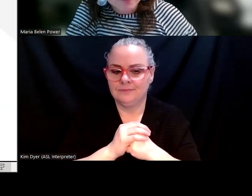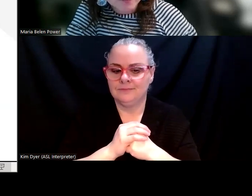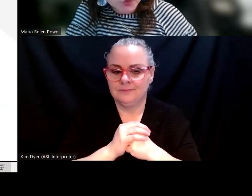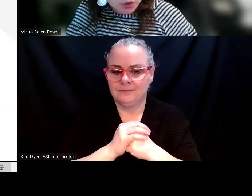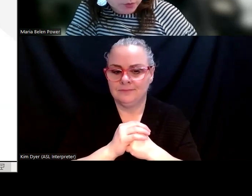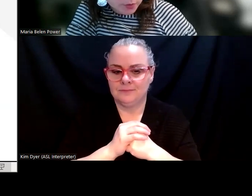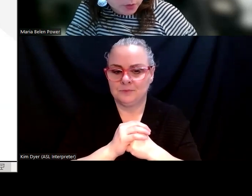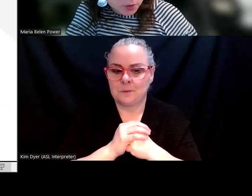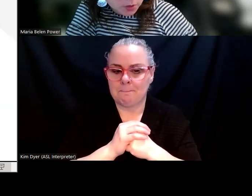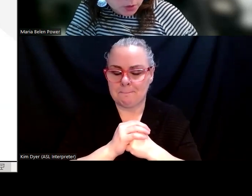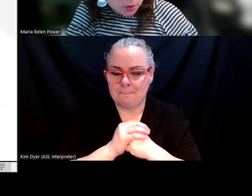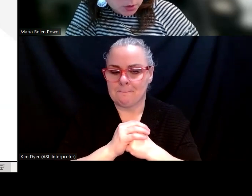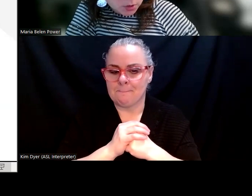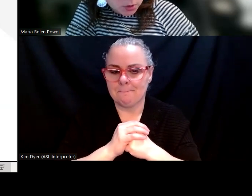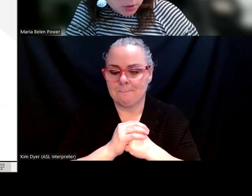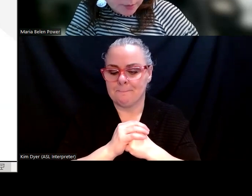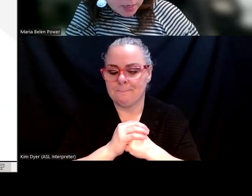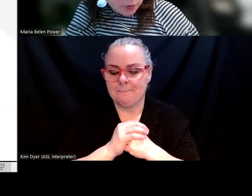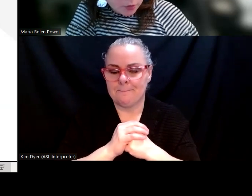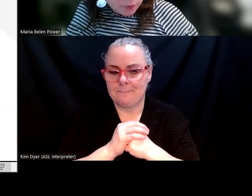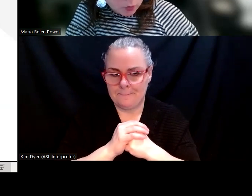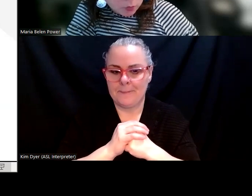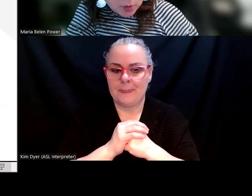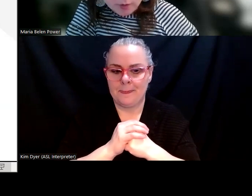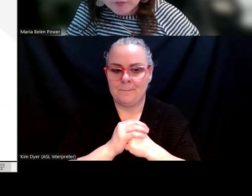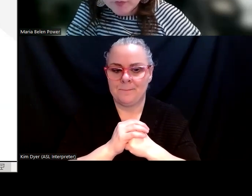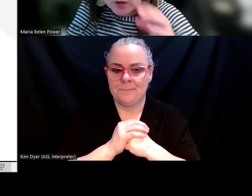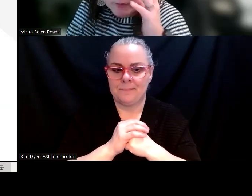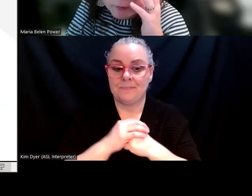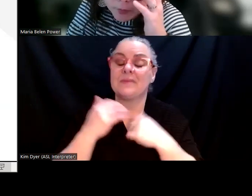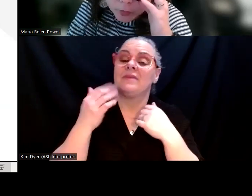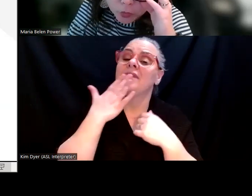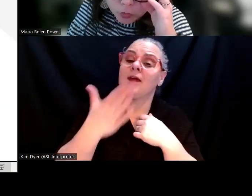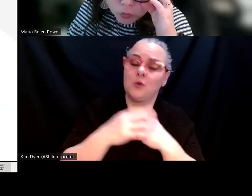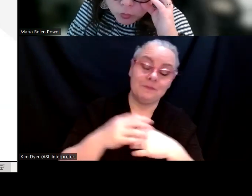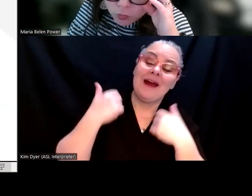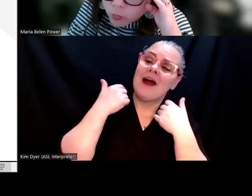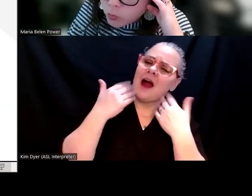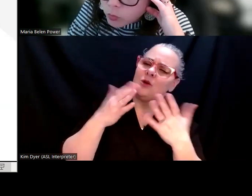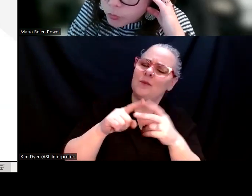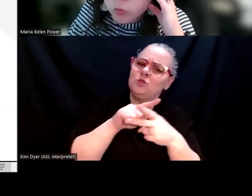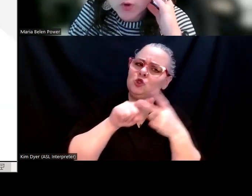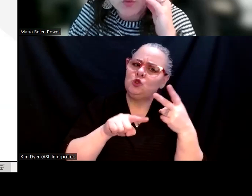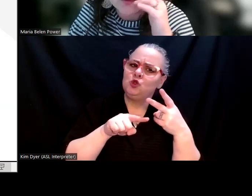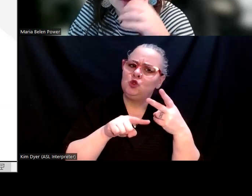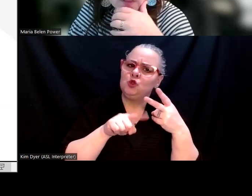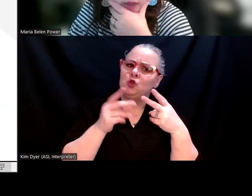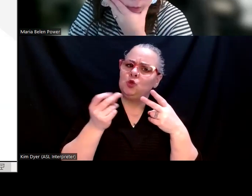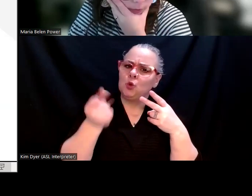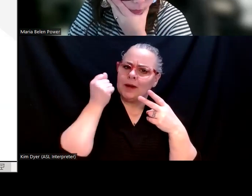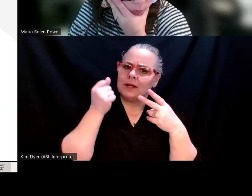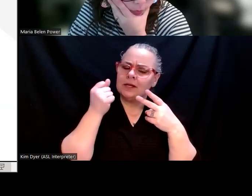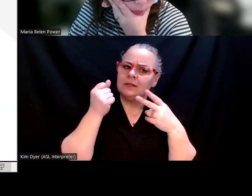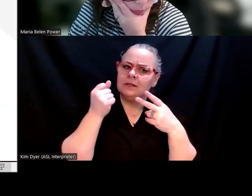Thank you, Jonathan. And I don't know if you have, there were two quick ones that